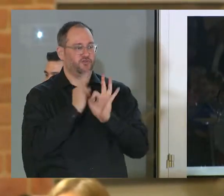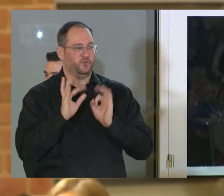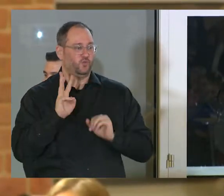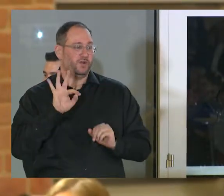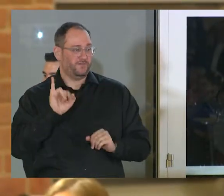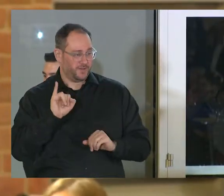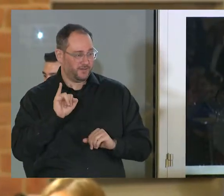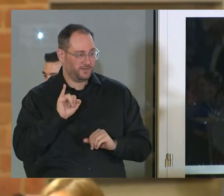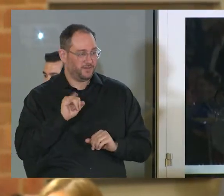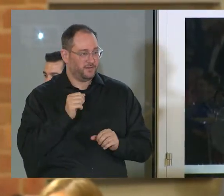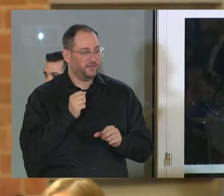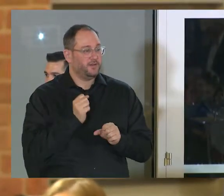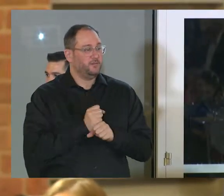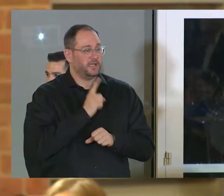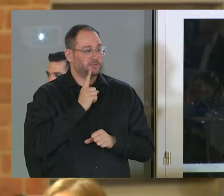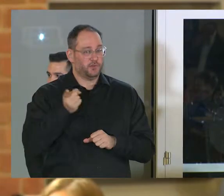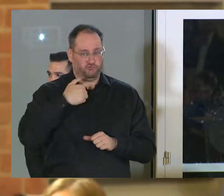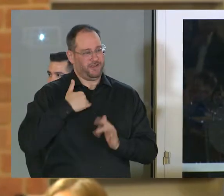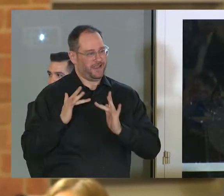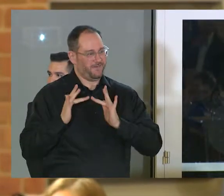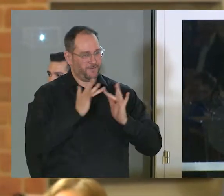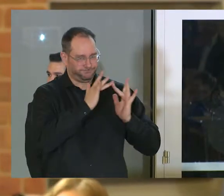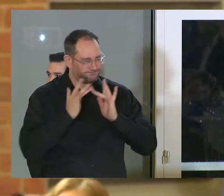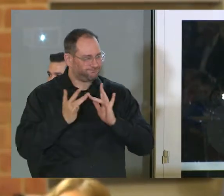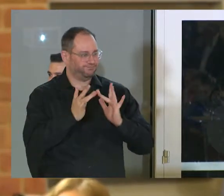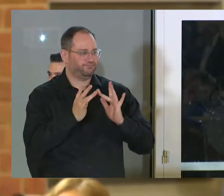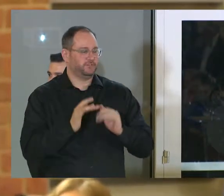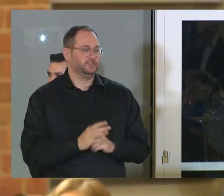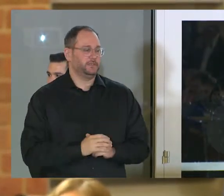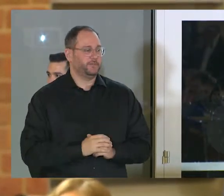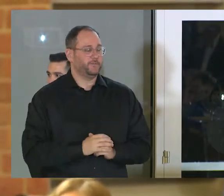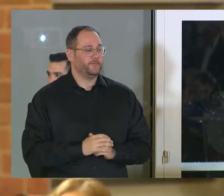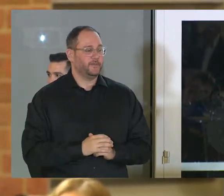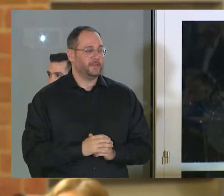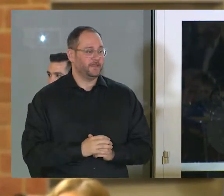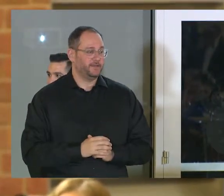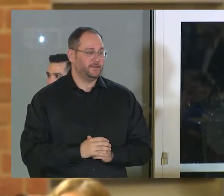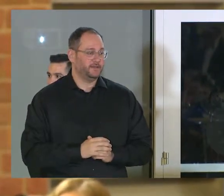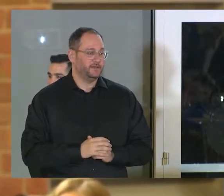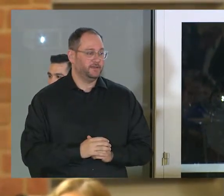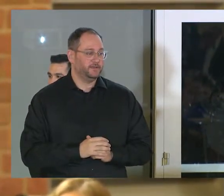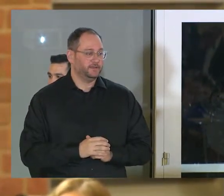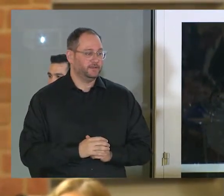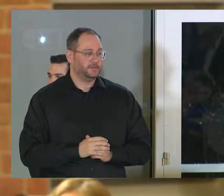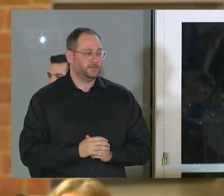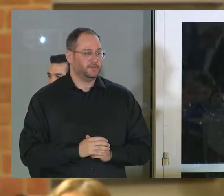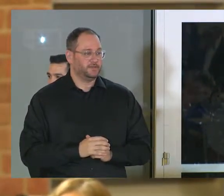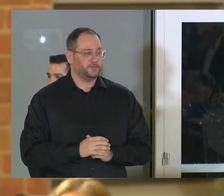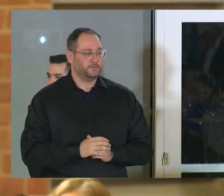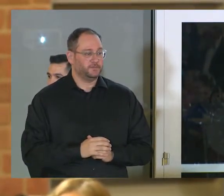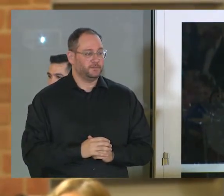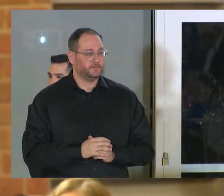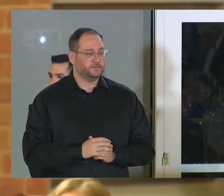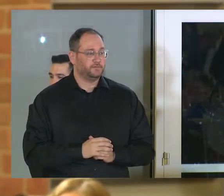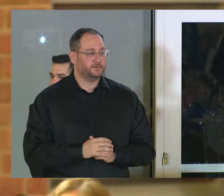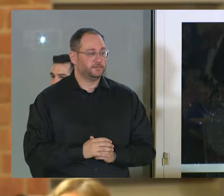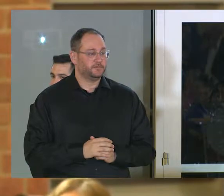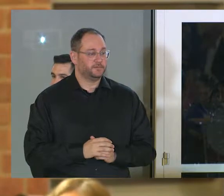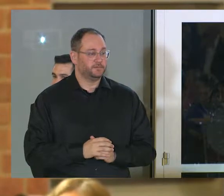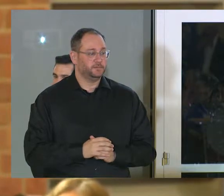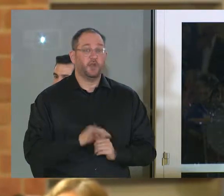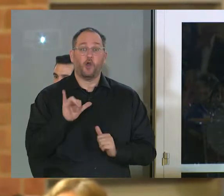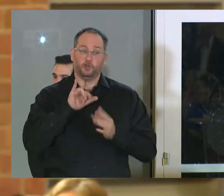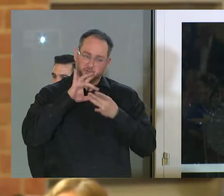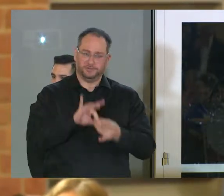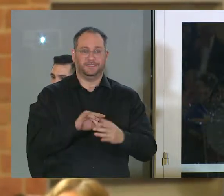powered to be connected through the ever-growing internet sets of services. Likewise, accessibility. Accessibility